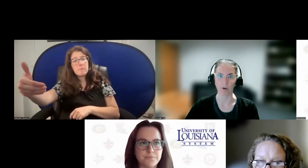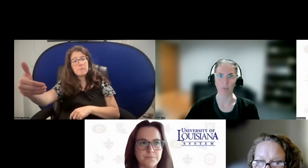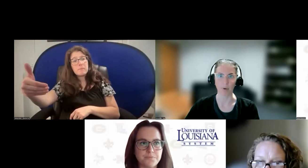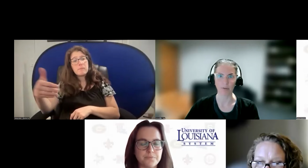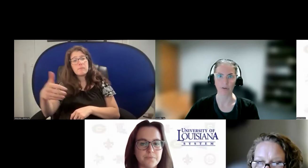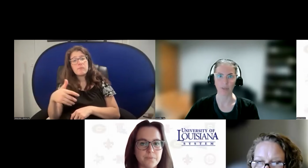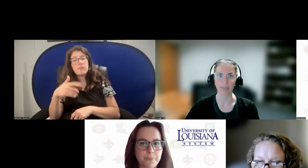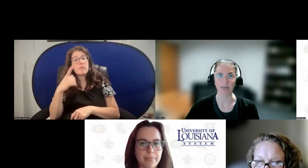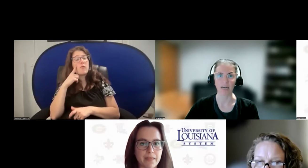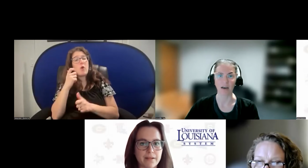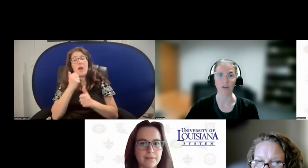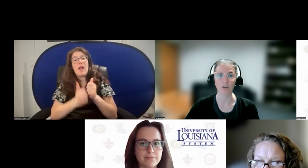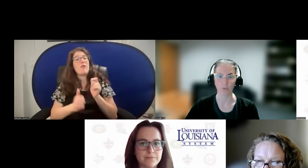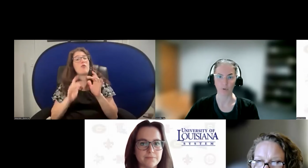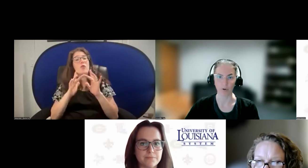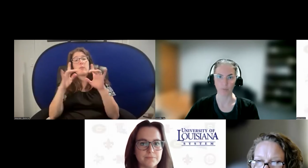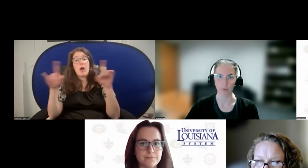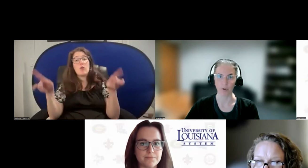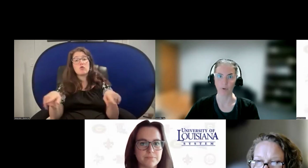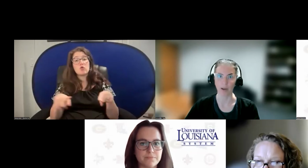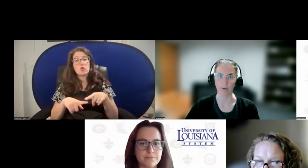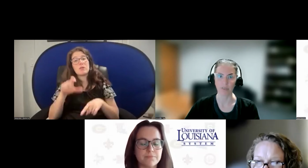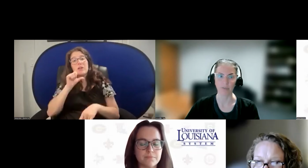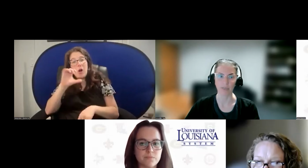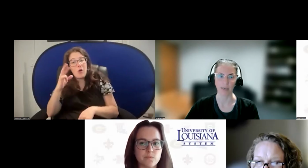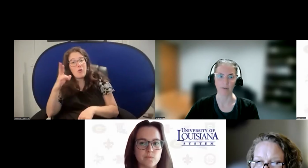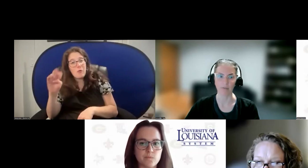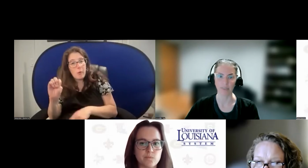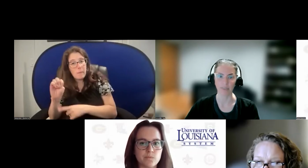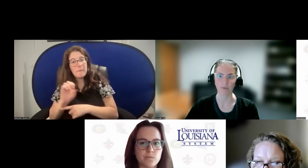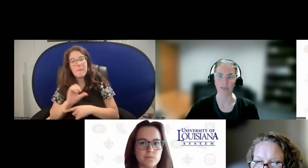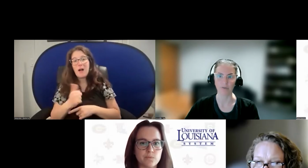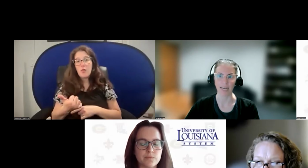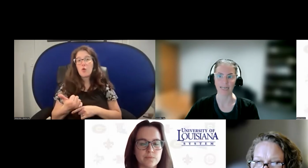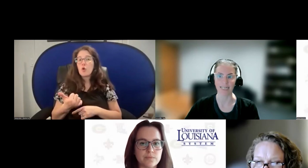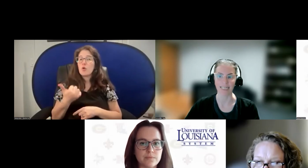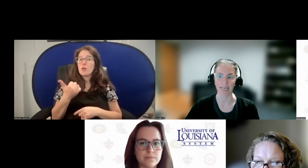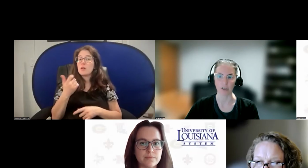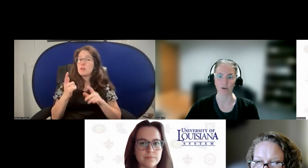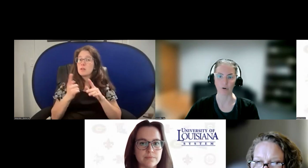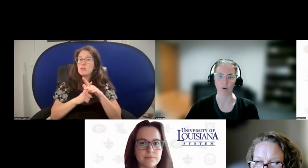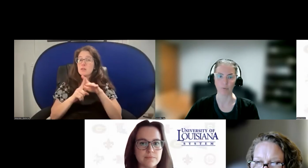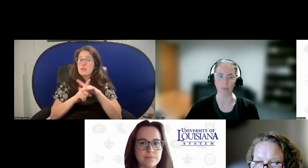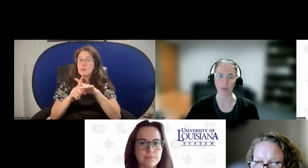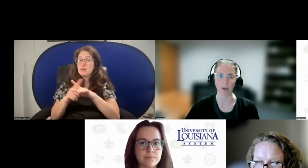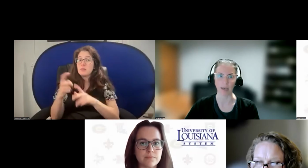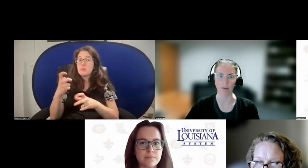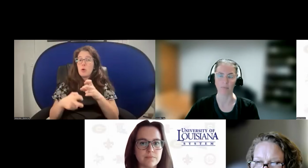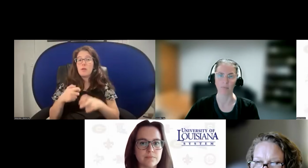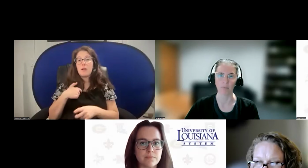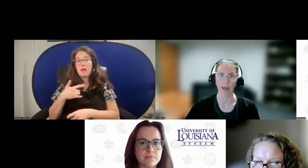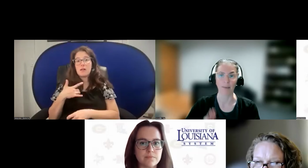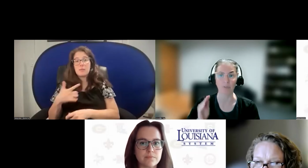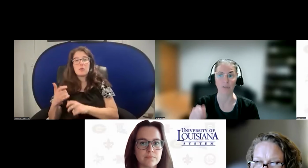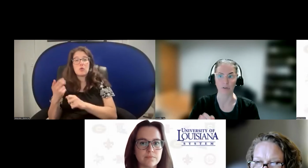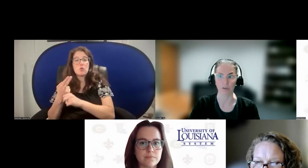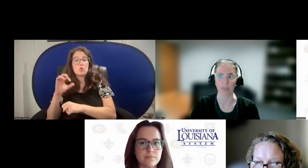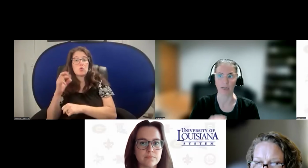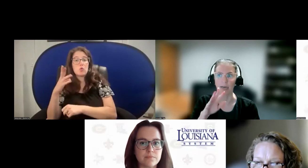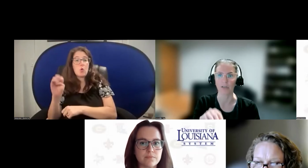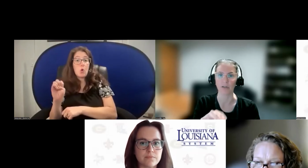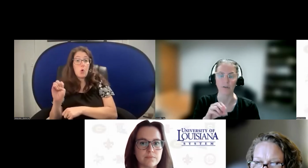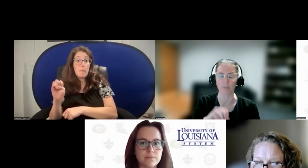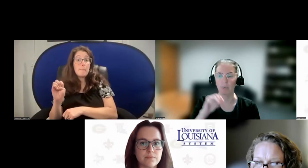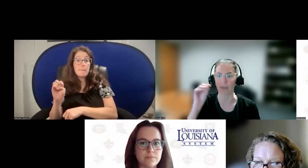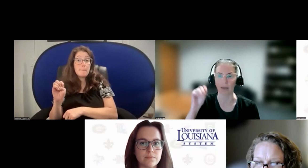about every browser that is not Chrome when I was using Canvas. So I do tend to stick to Chrome if I'm absolutely certain